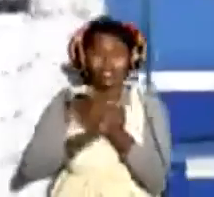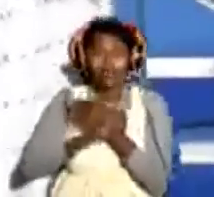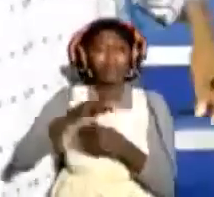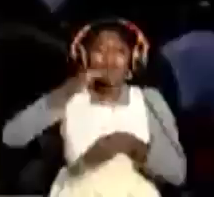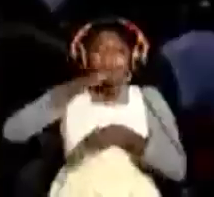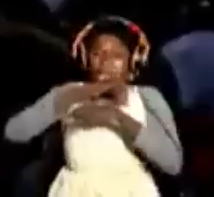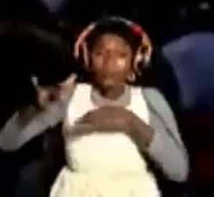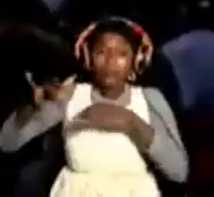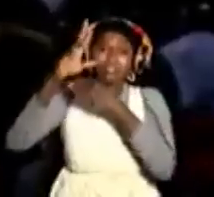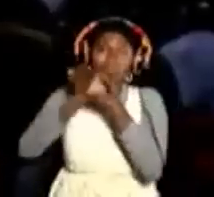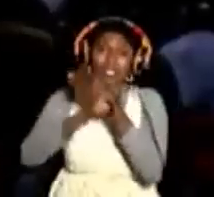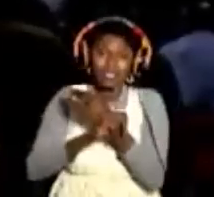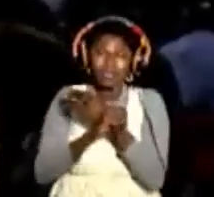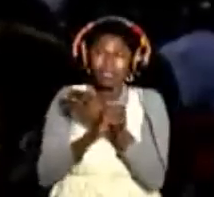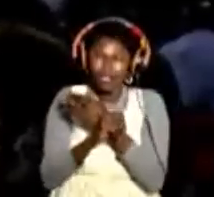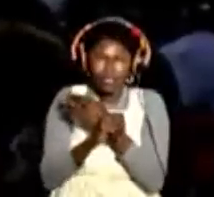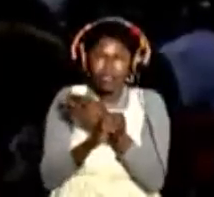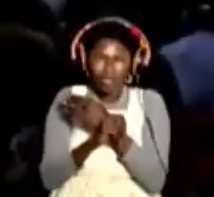emptiness,